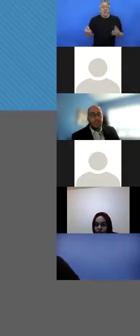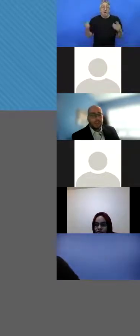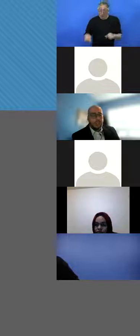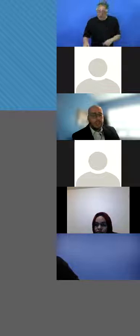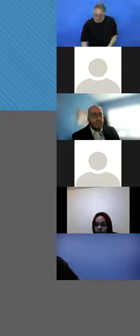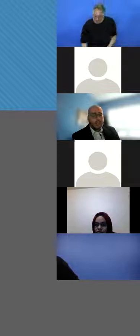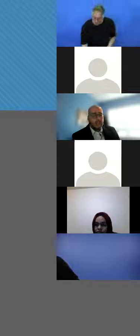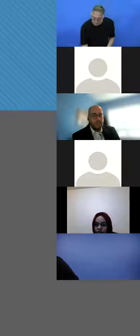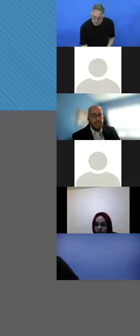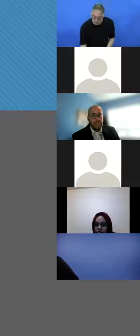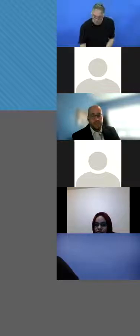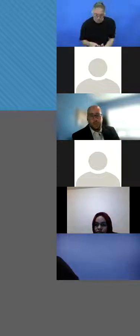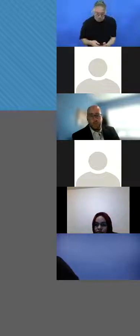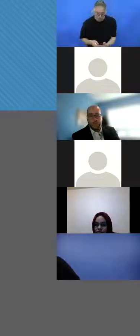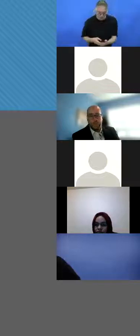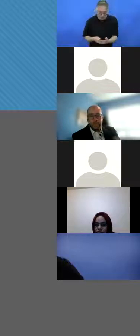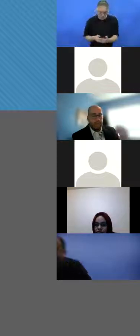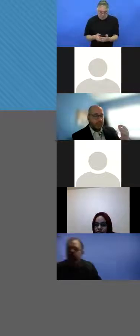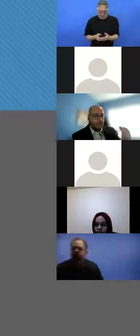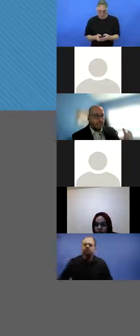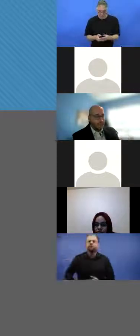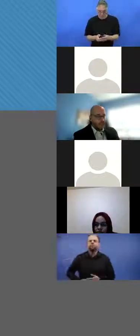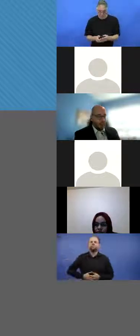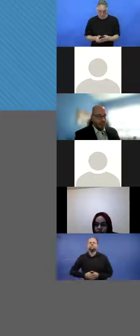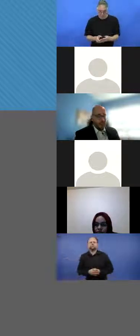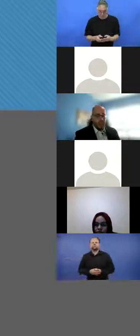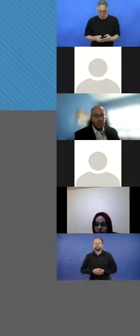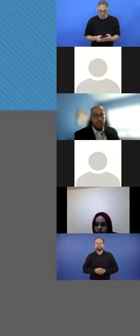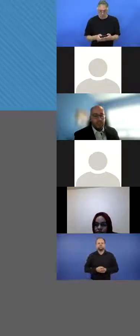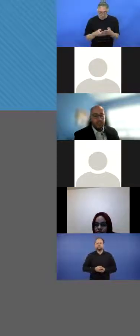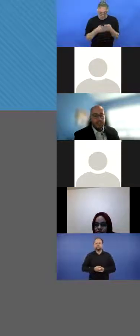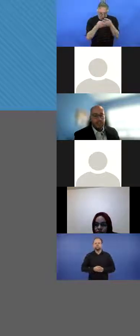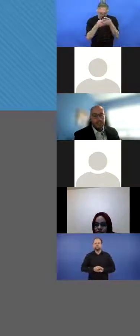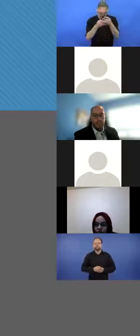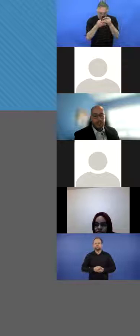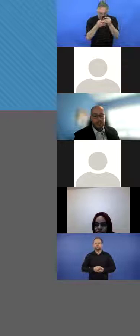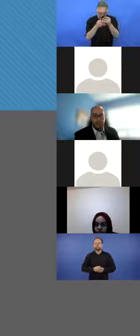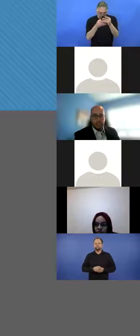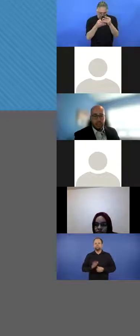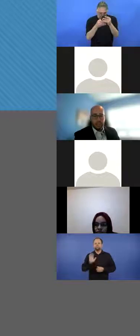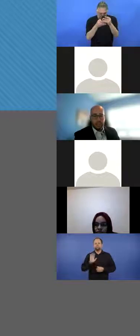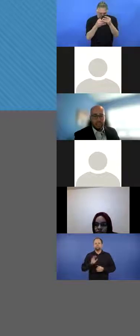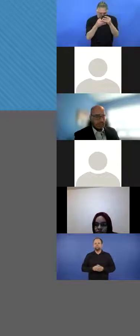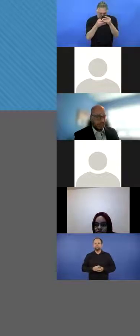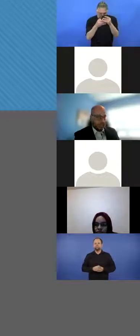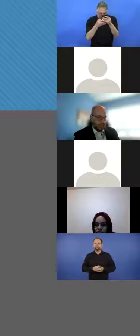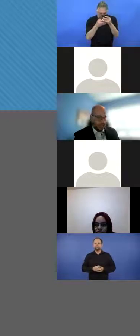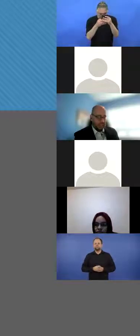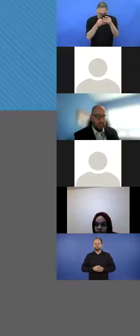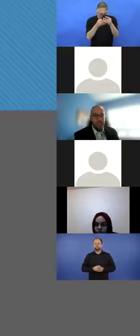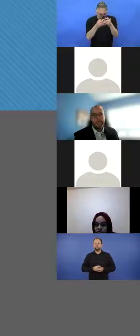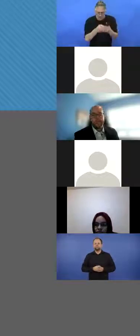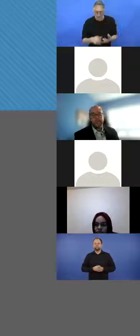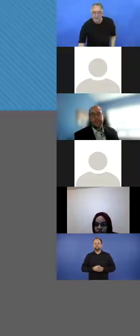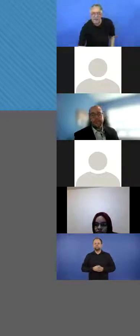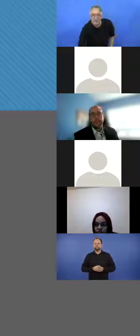This is just to reach out. So if I know that we have a number of individuals here with quite a bit of interest on this